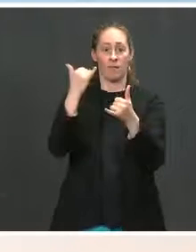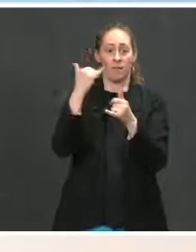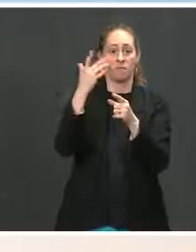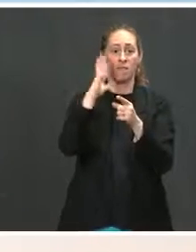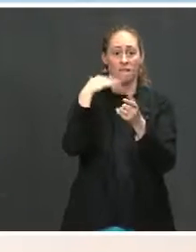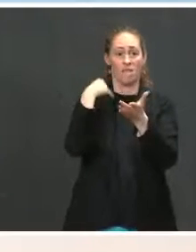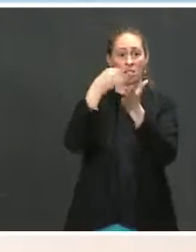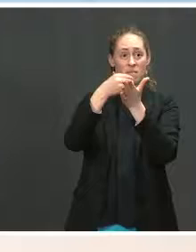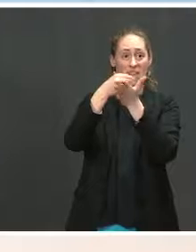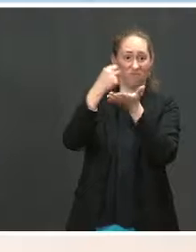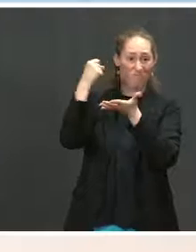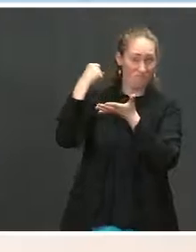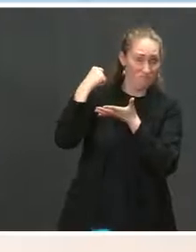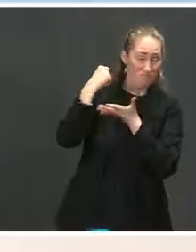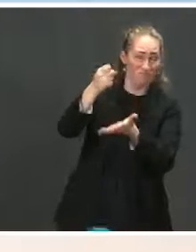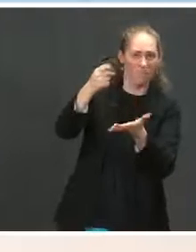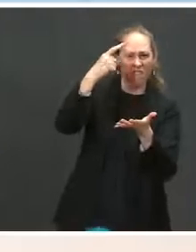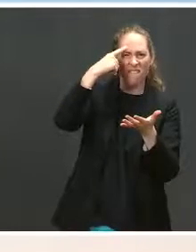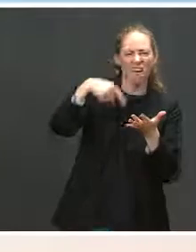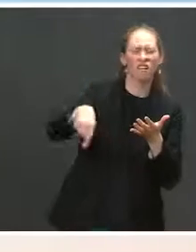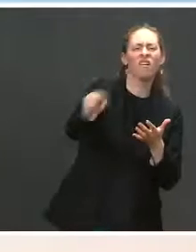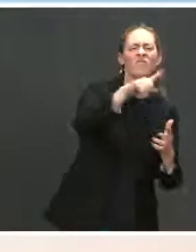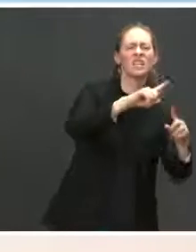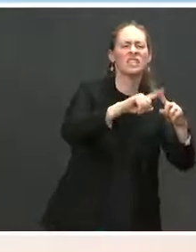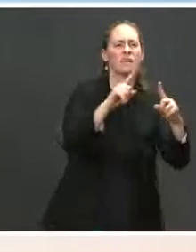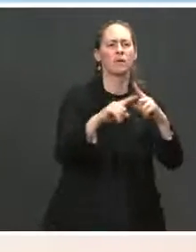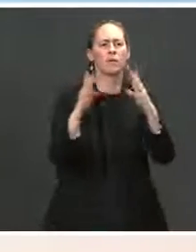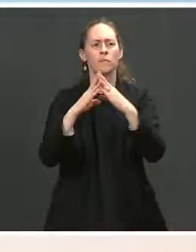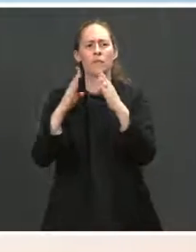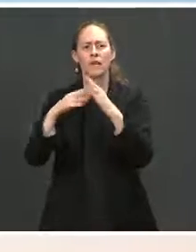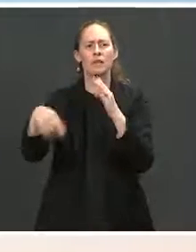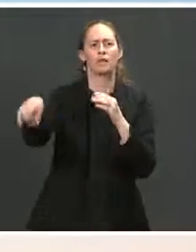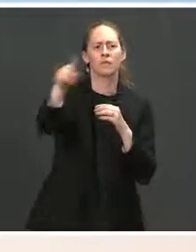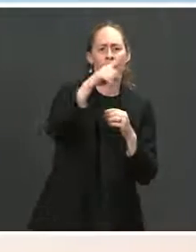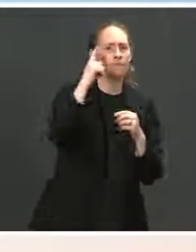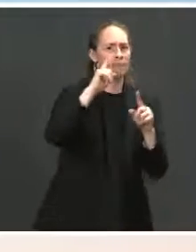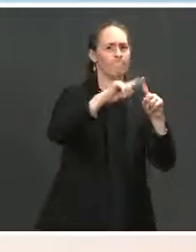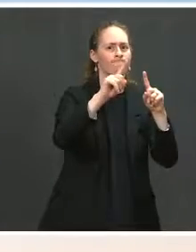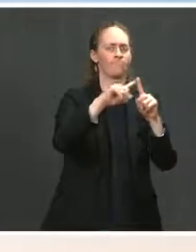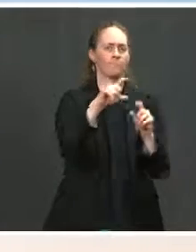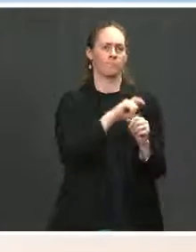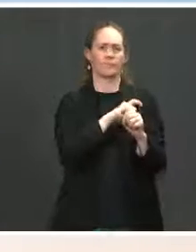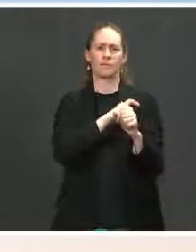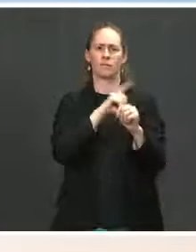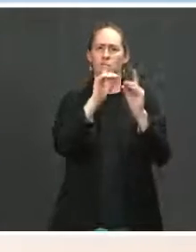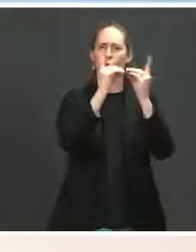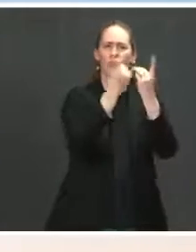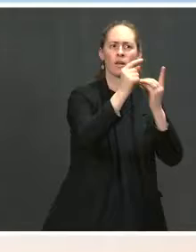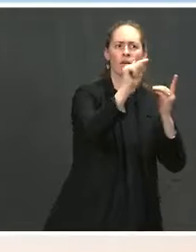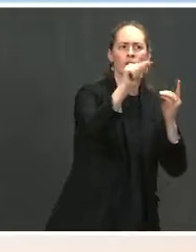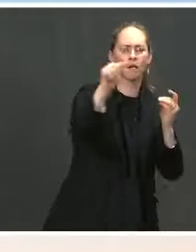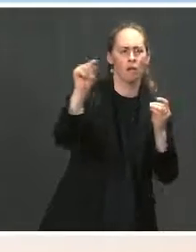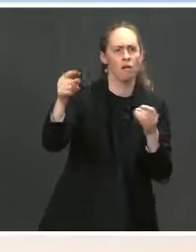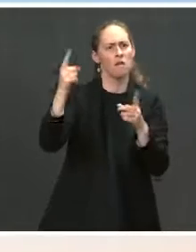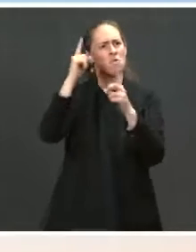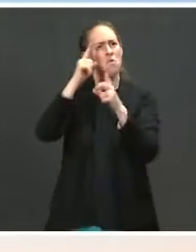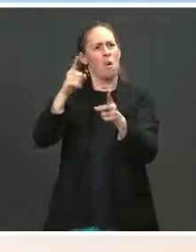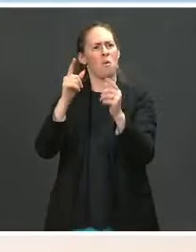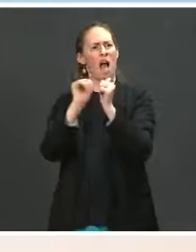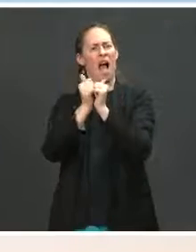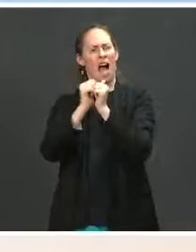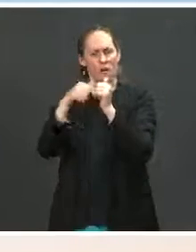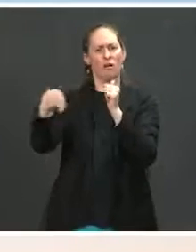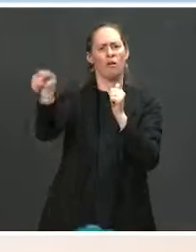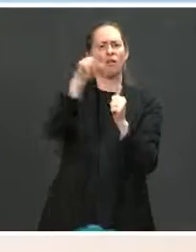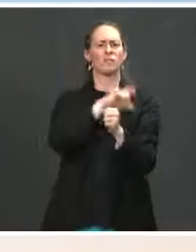would either diversify their precincts, whatever they could do to make reduce police brutality in their localities. Given what's been happening over the